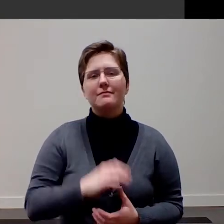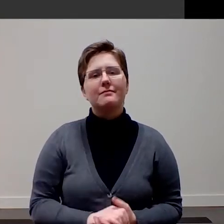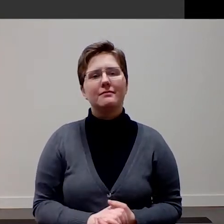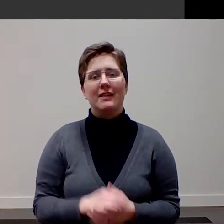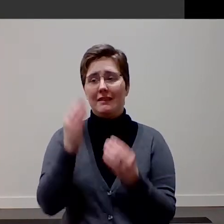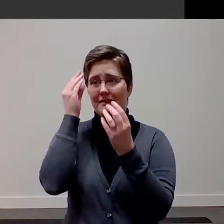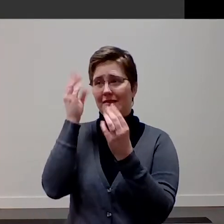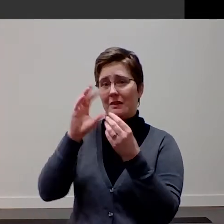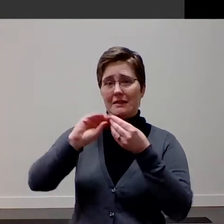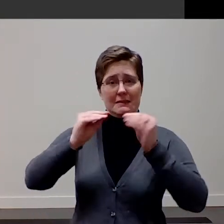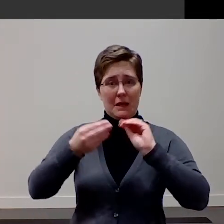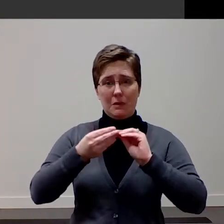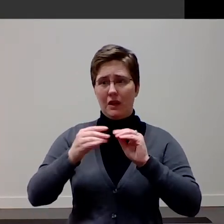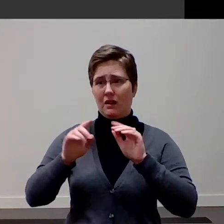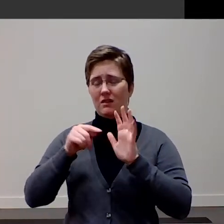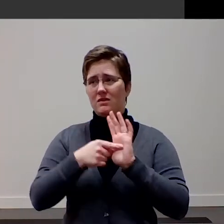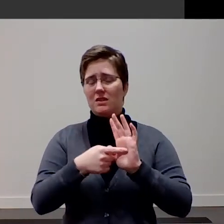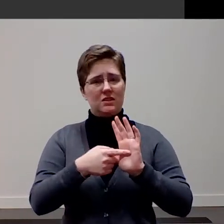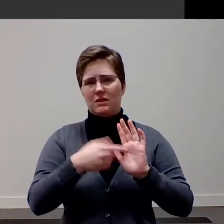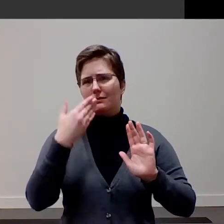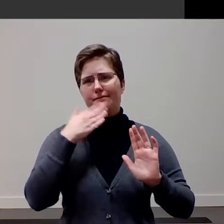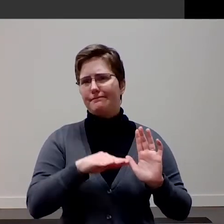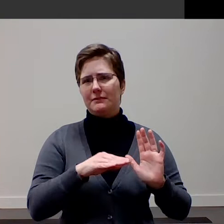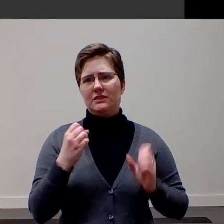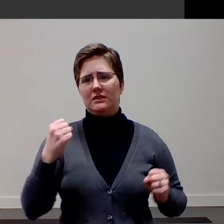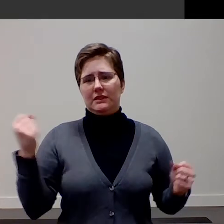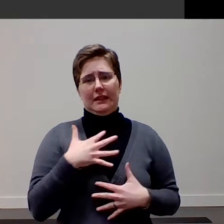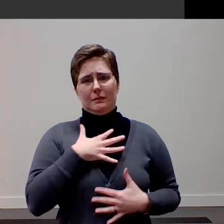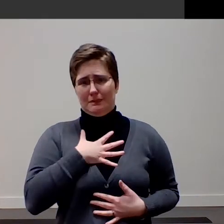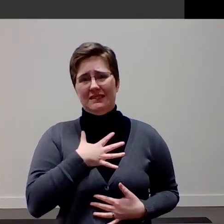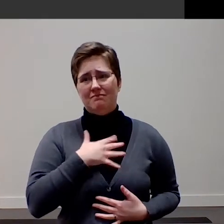The data and the numbers that are going in the wrong direction are terrifying me,